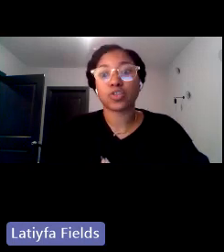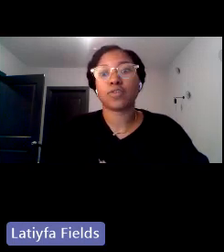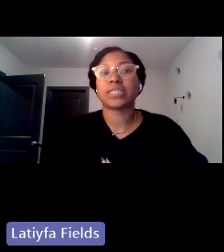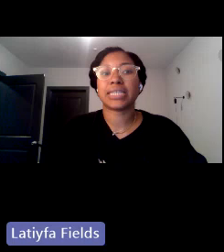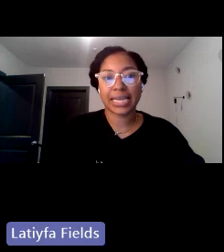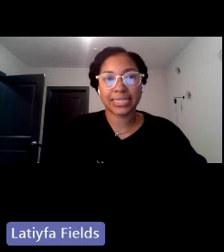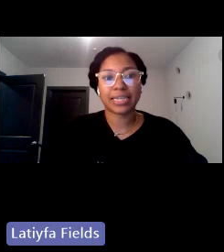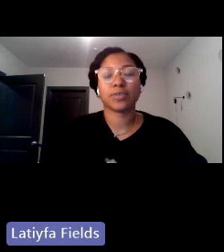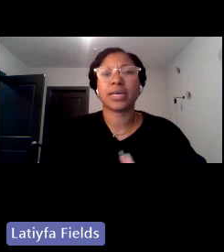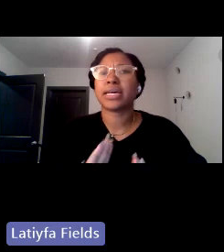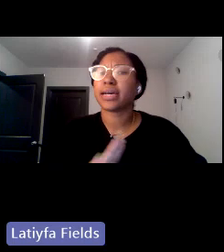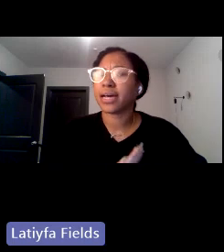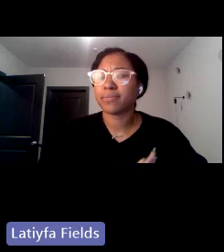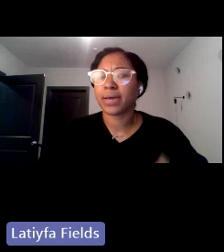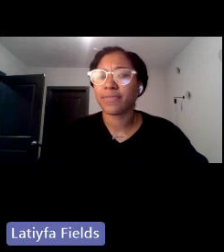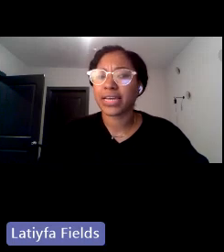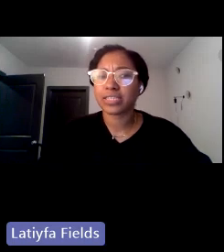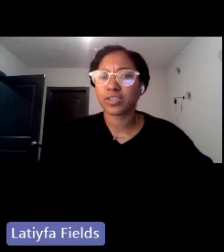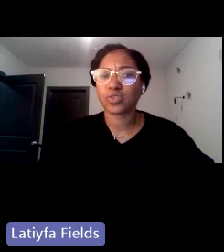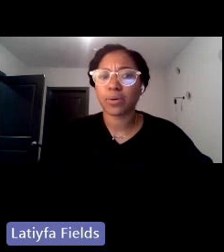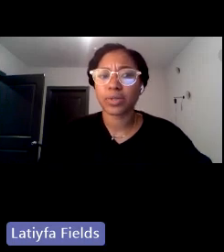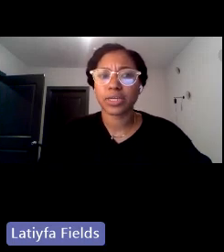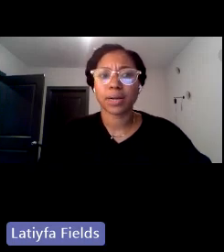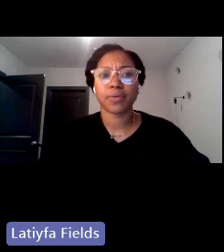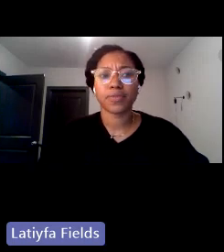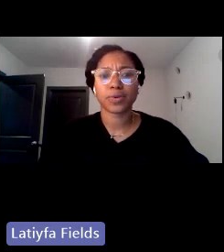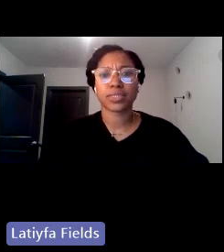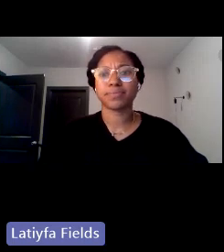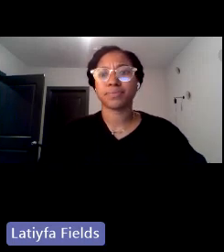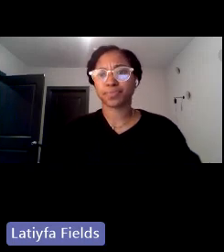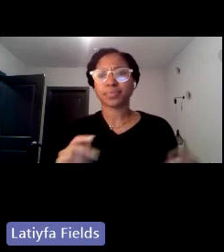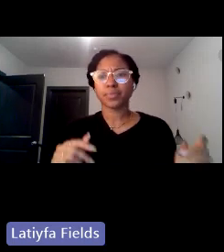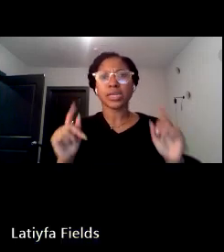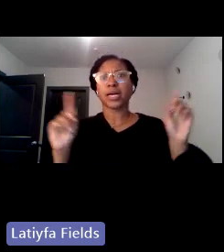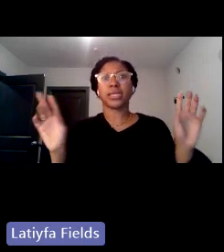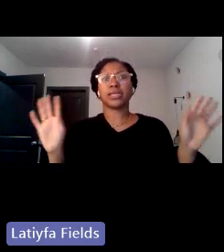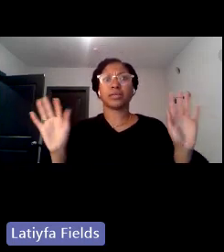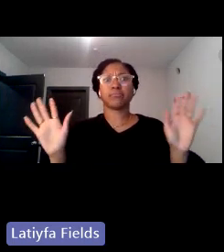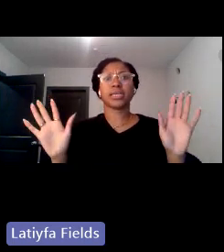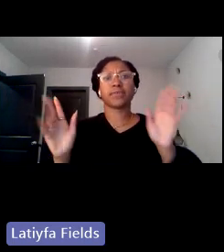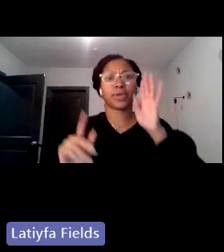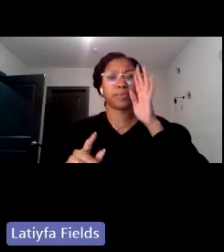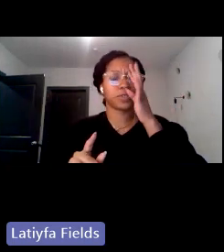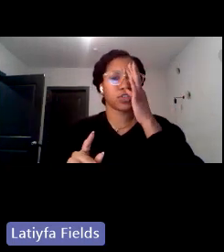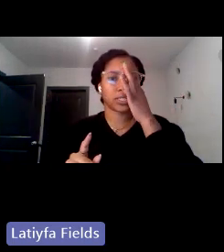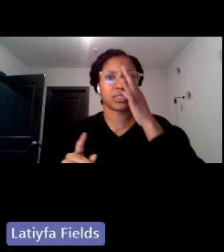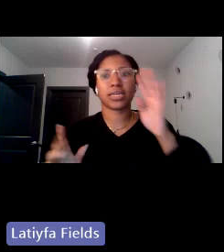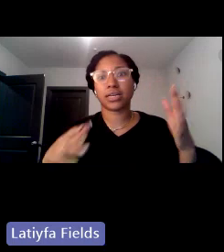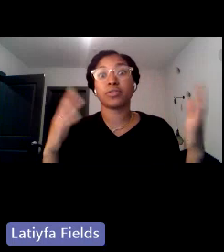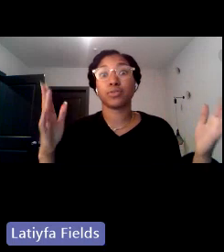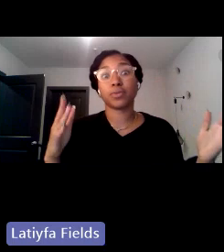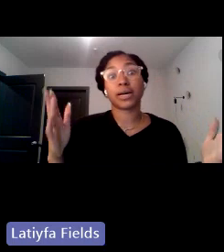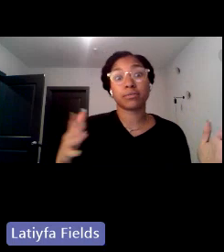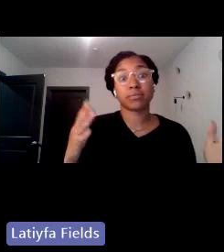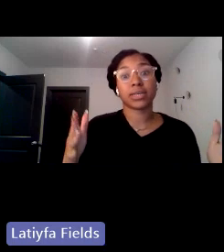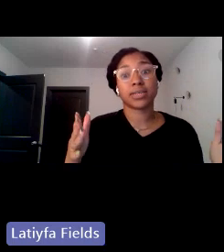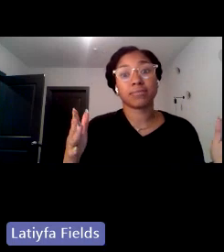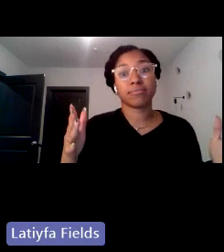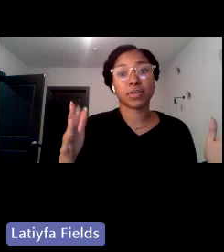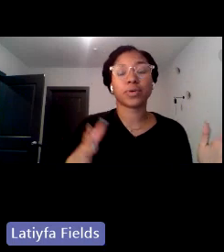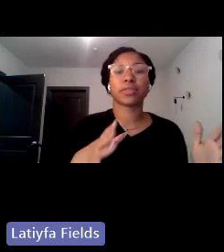member's service ends. I know that I've had to chat with a couple of folks not in a negative way, but just